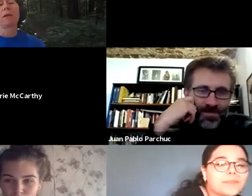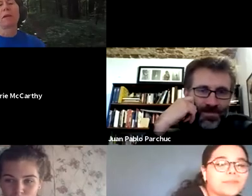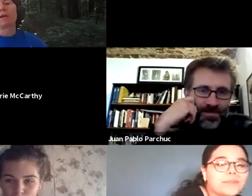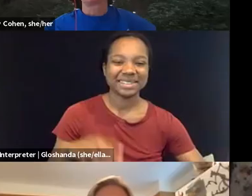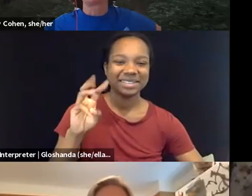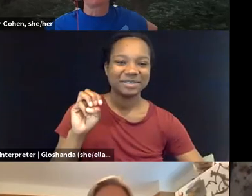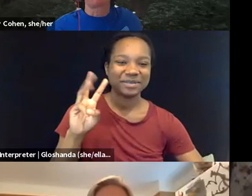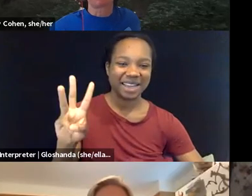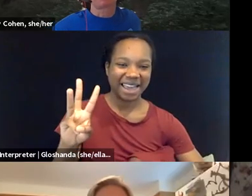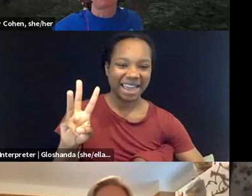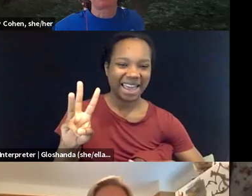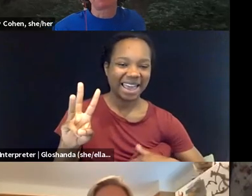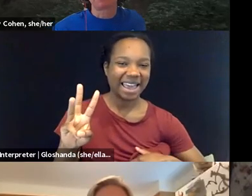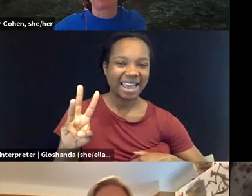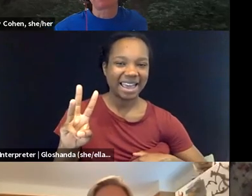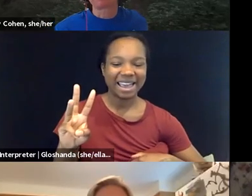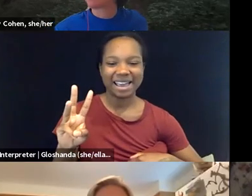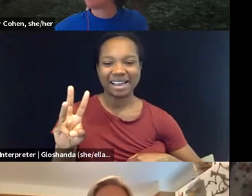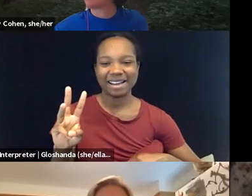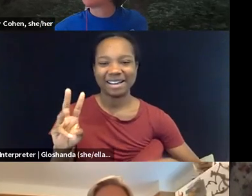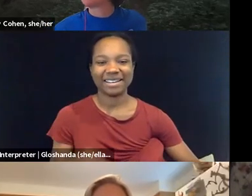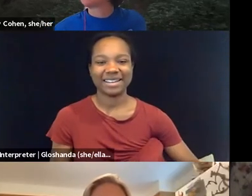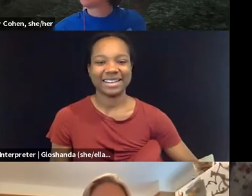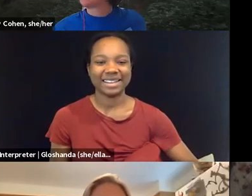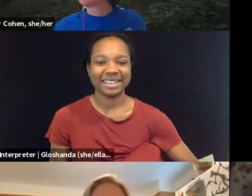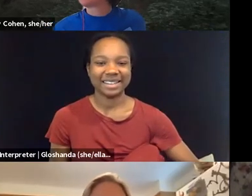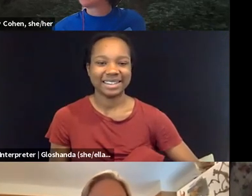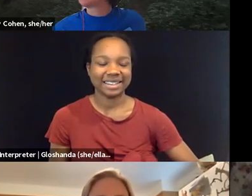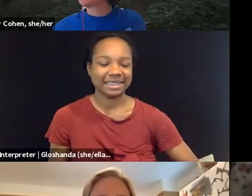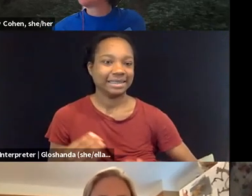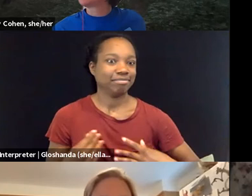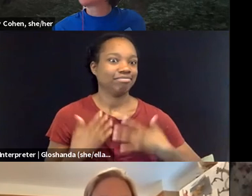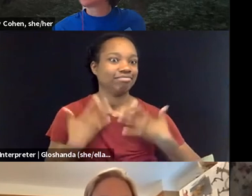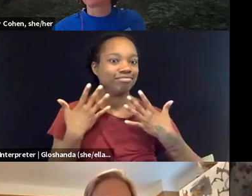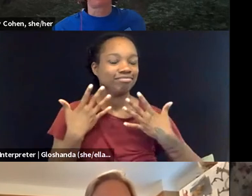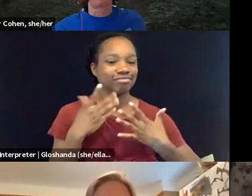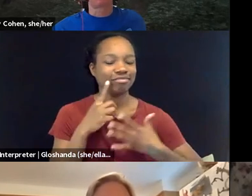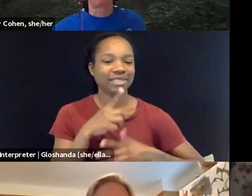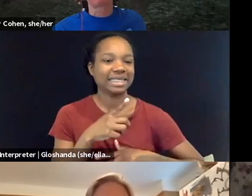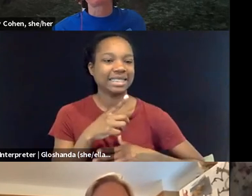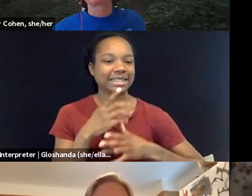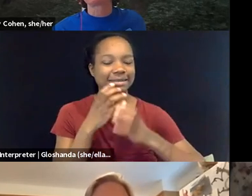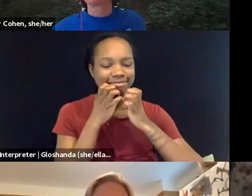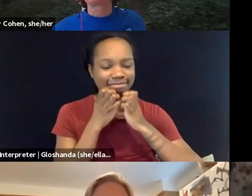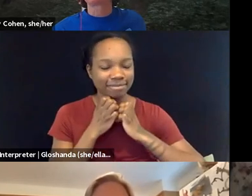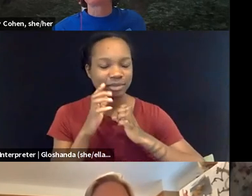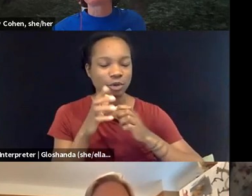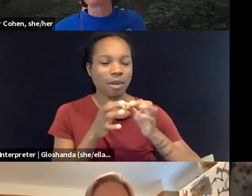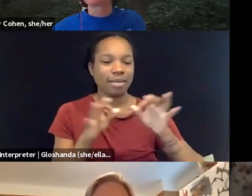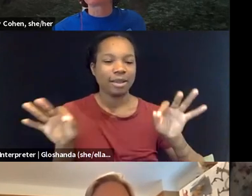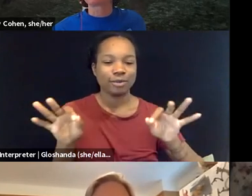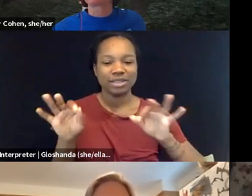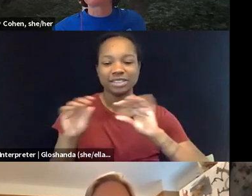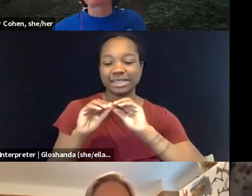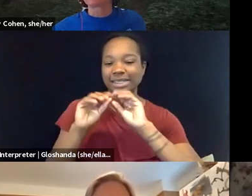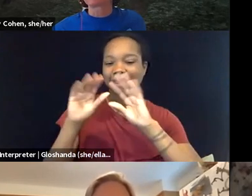am really, really in admirership of your language, your clarity, your